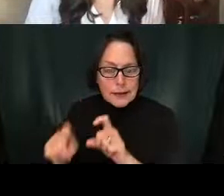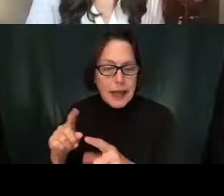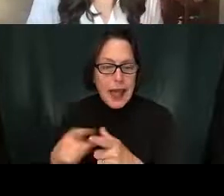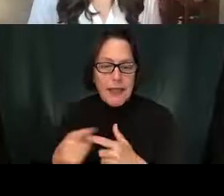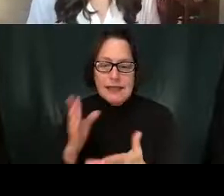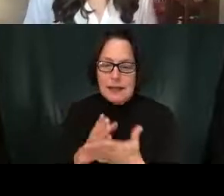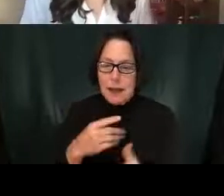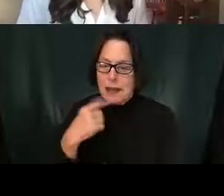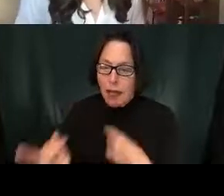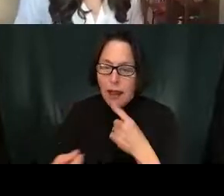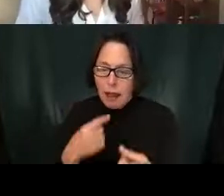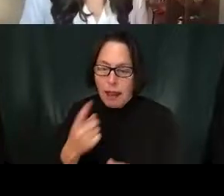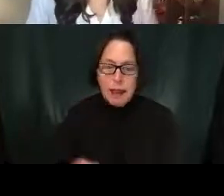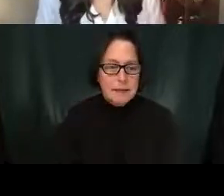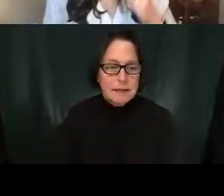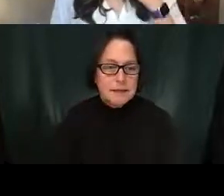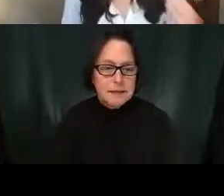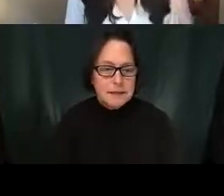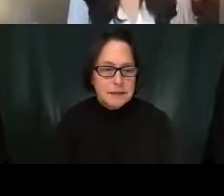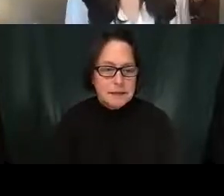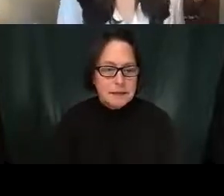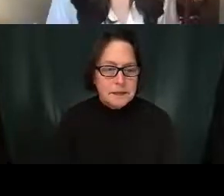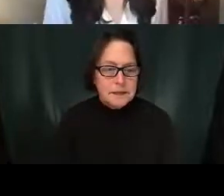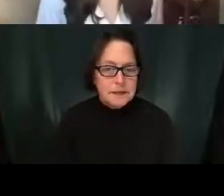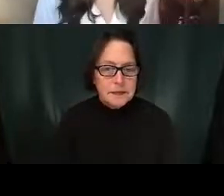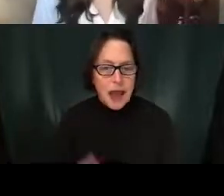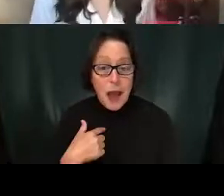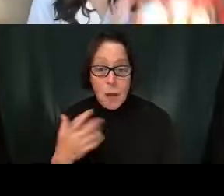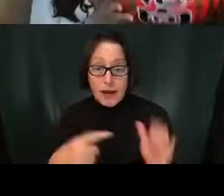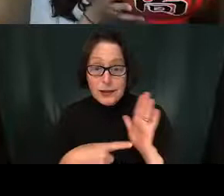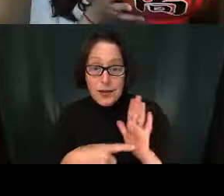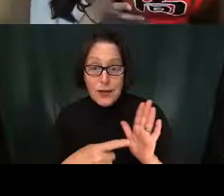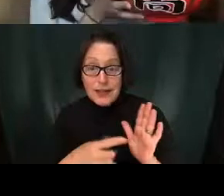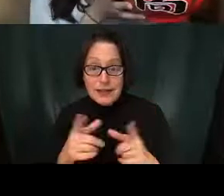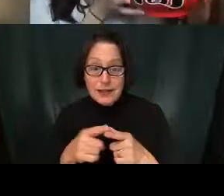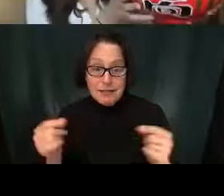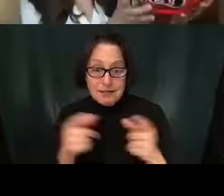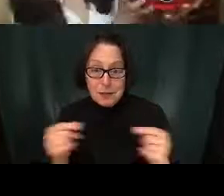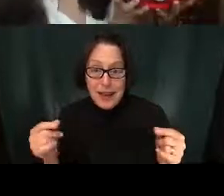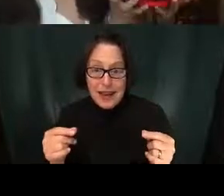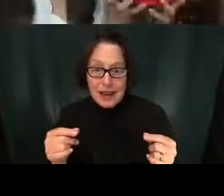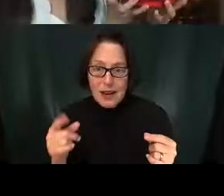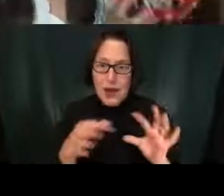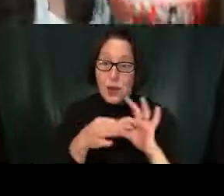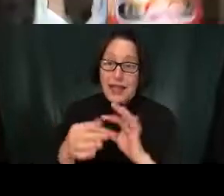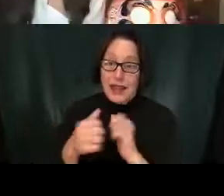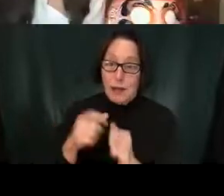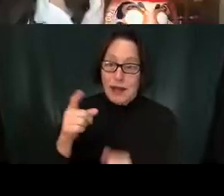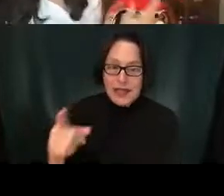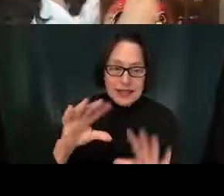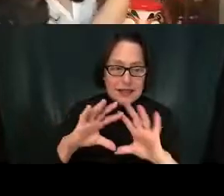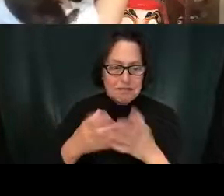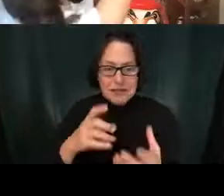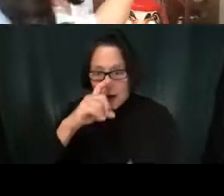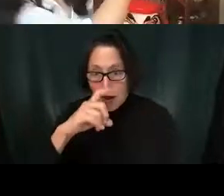habit. I wanted to share this this proverb from Japan. It's related to these Daruma dolls. You can probably